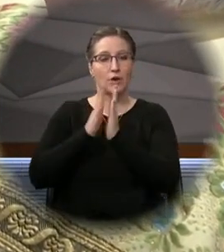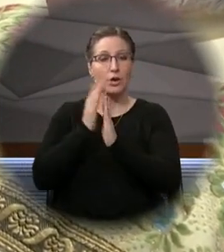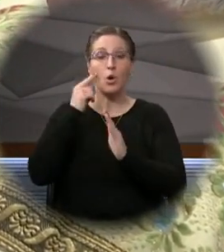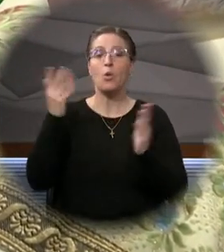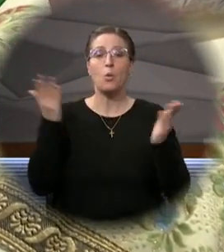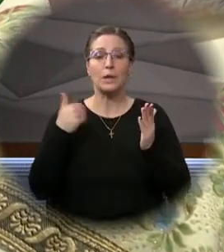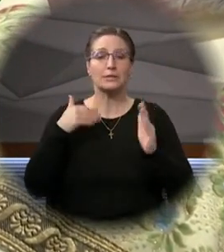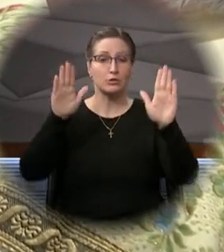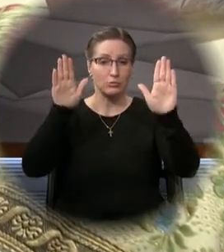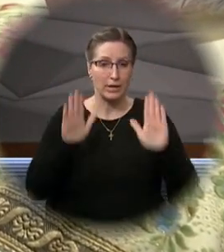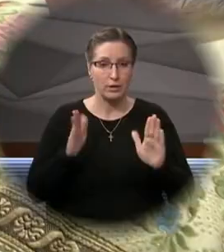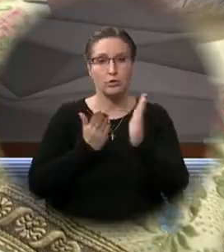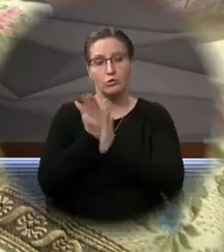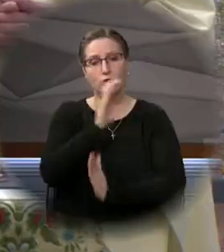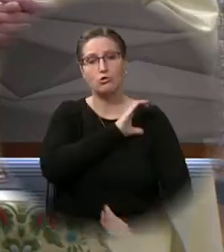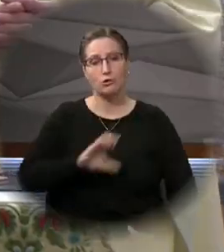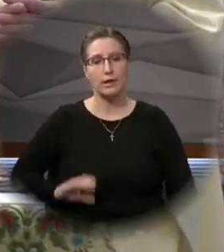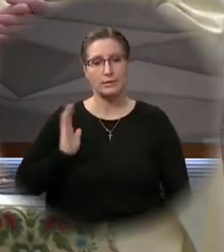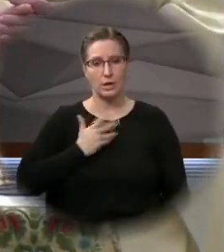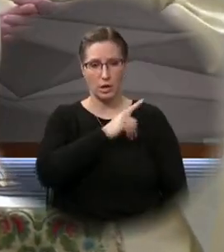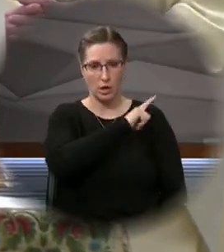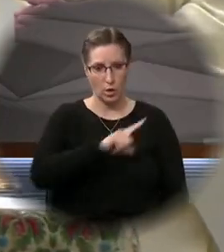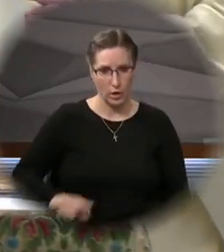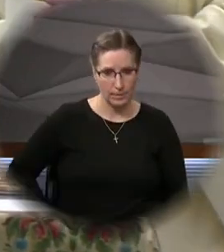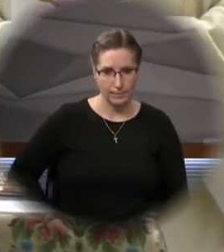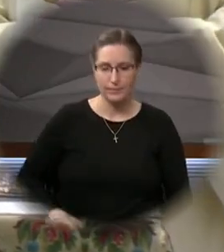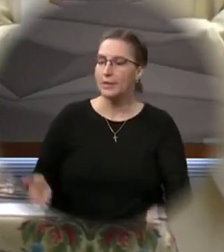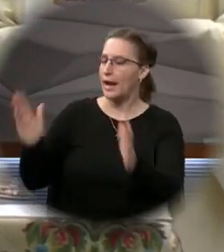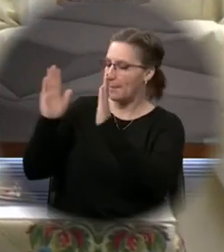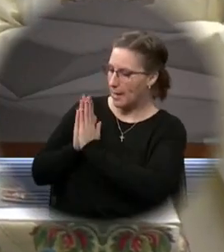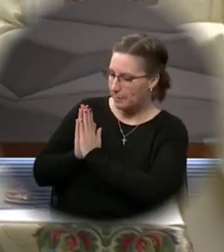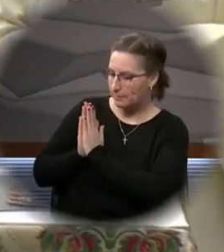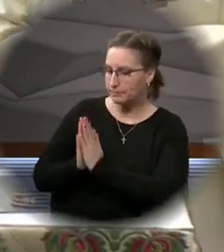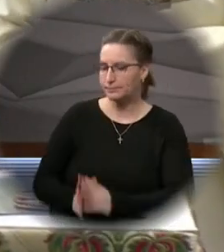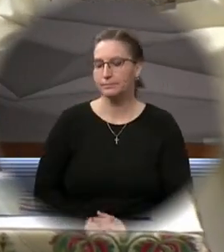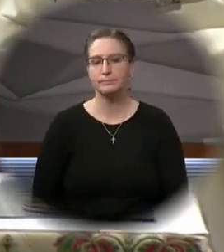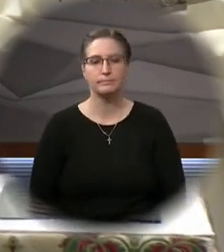divine. Through Christ our Lord. Amen. Amen.